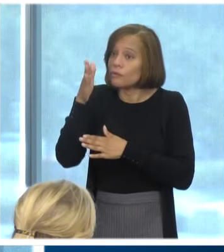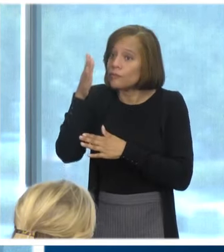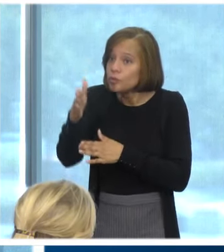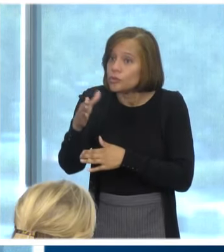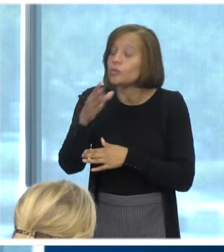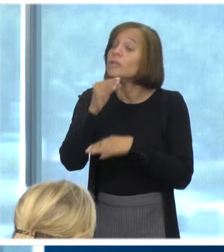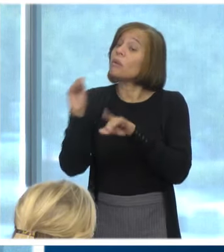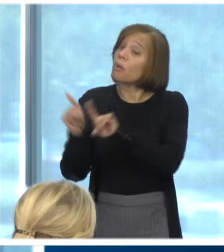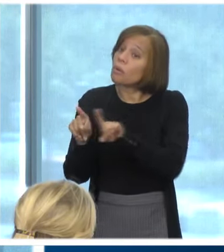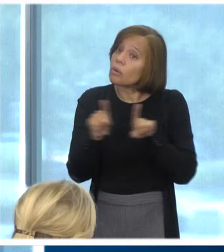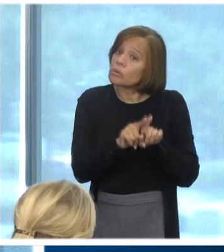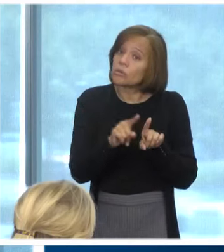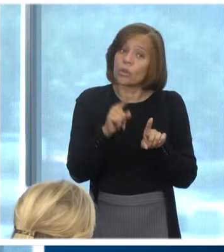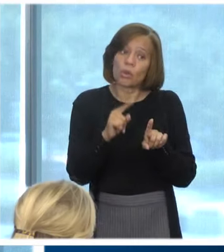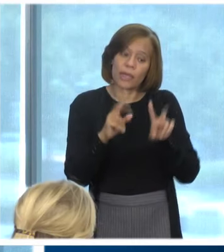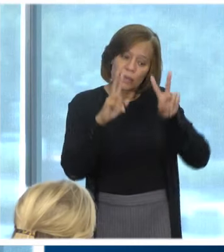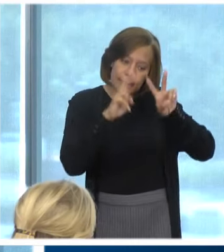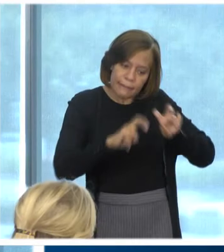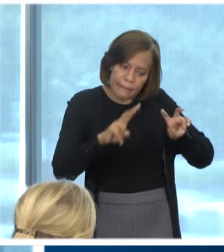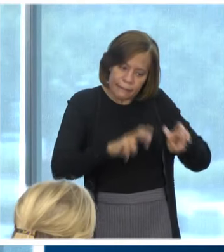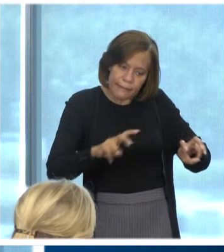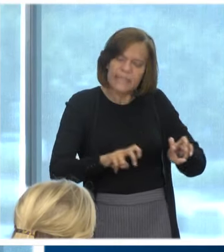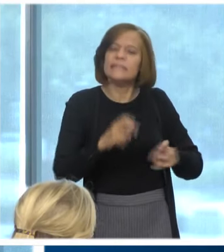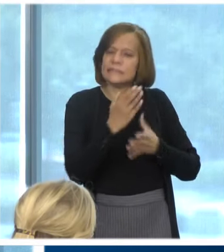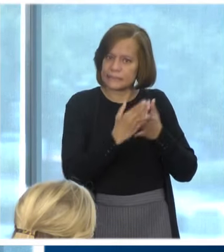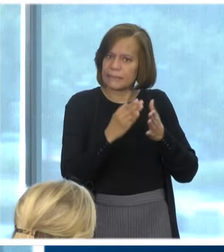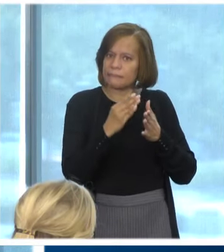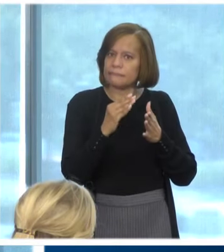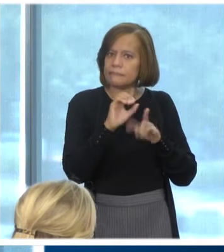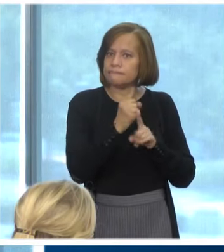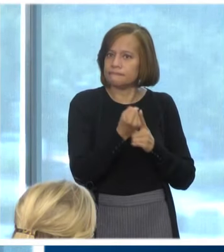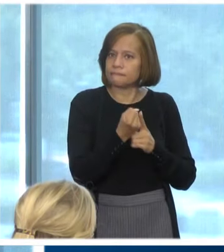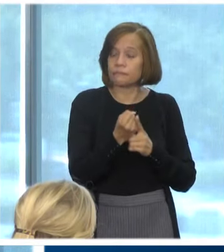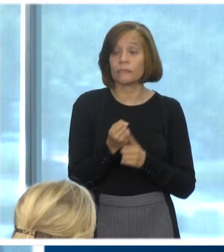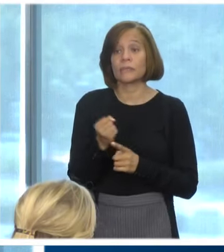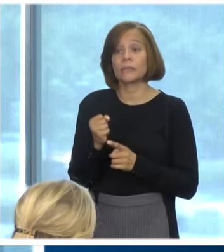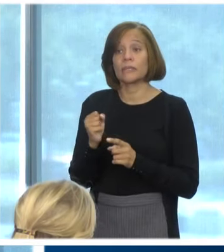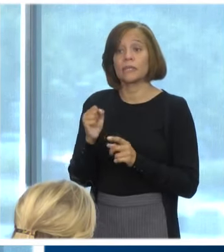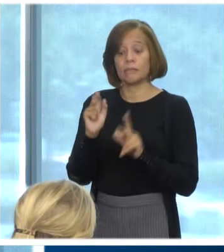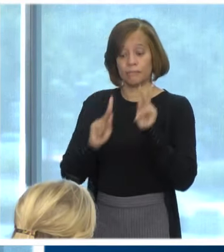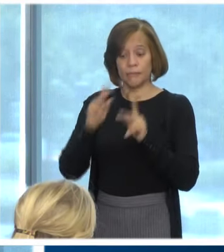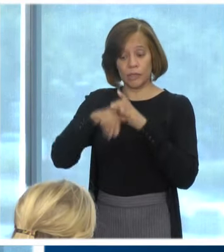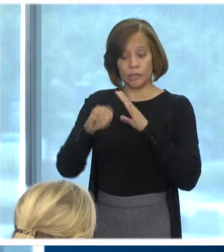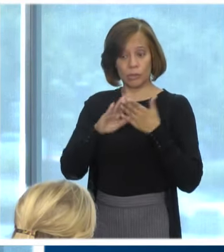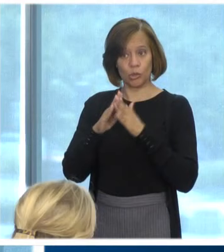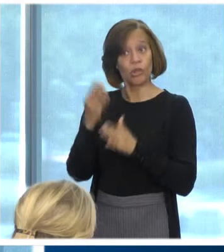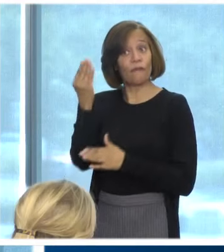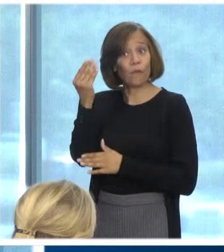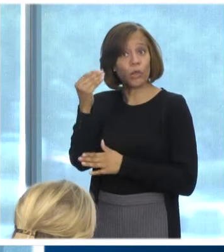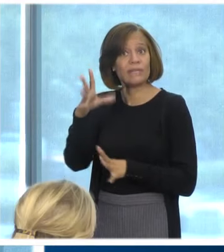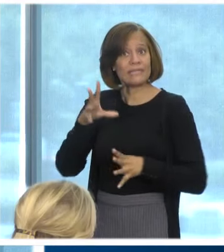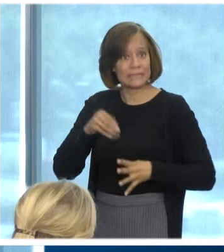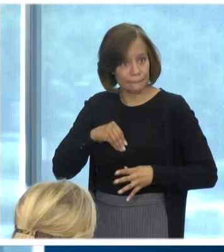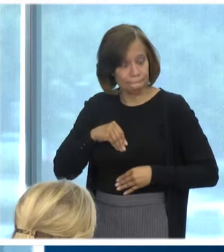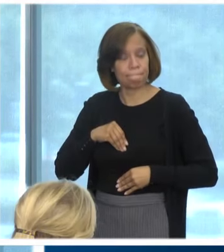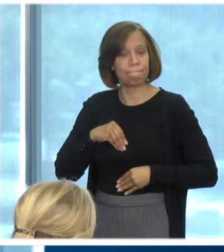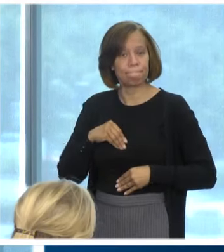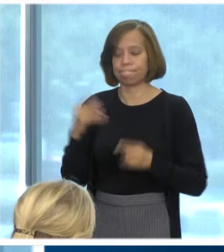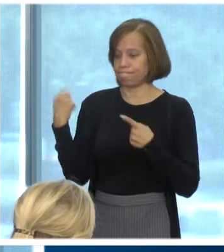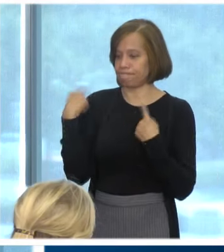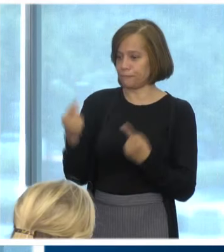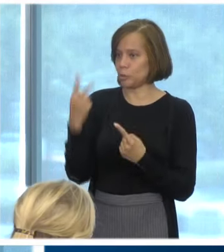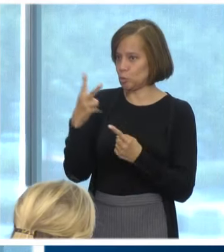critical incidents. 14 members of our community have graciously accepted this task. We have had 2 meetings to date,